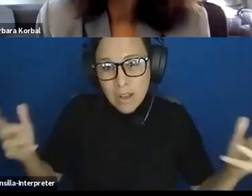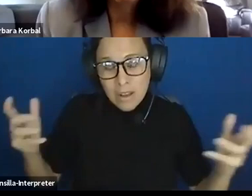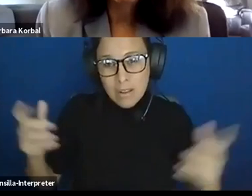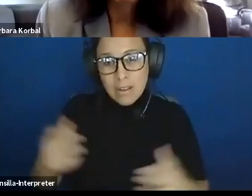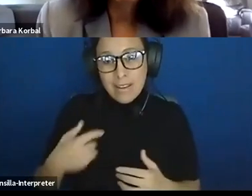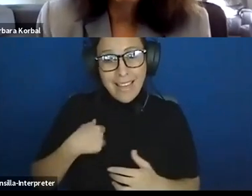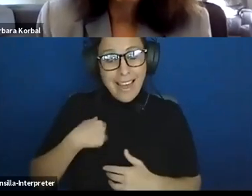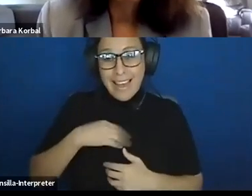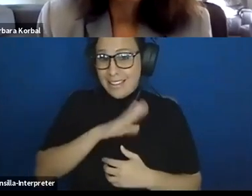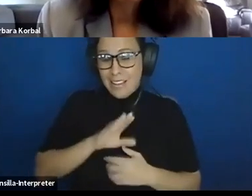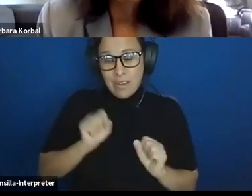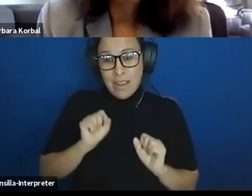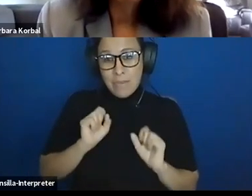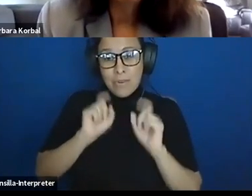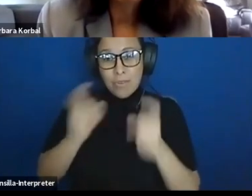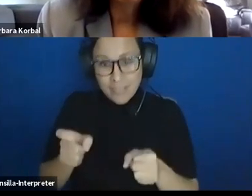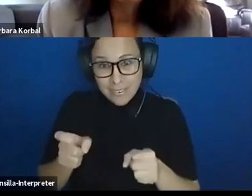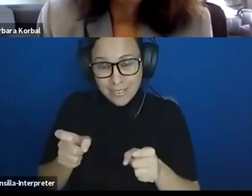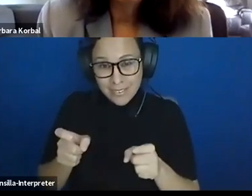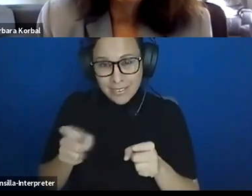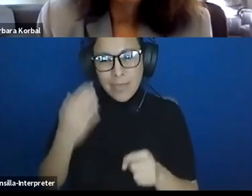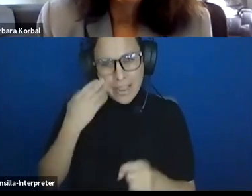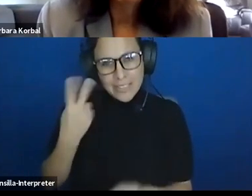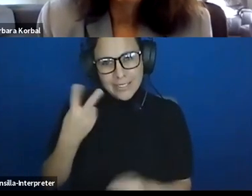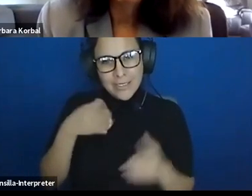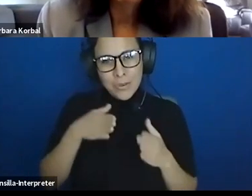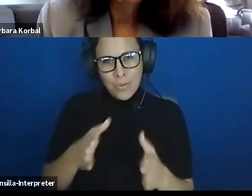able to give you. It certainly is a two-way street.